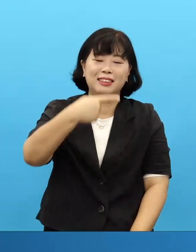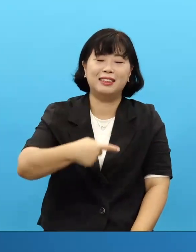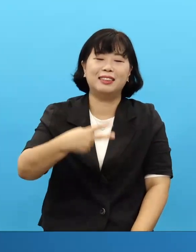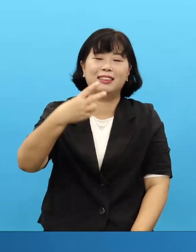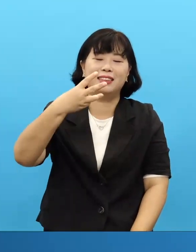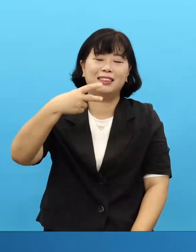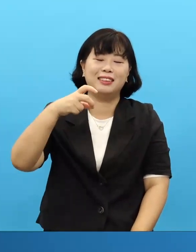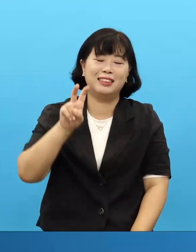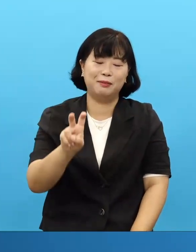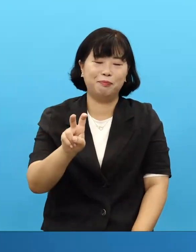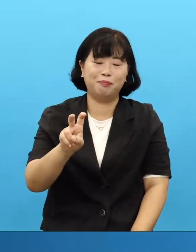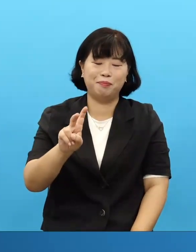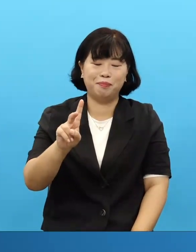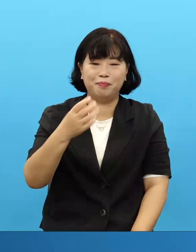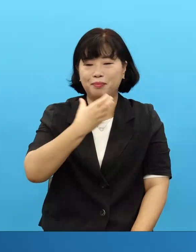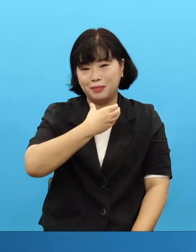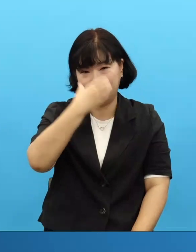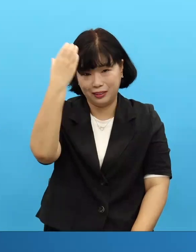dream.